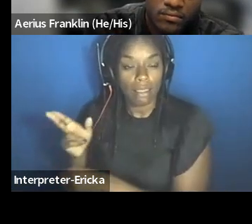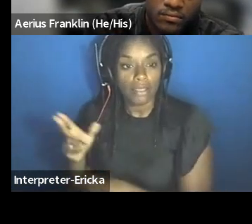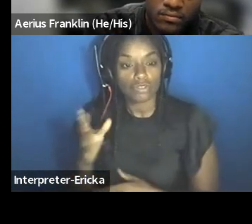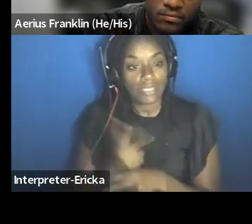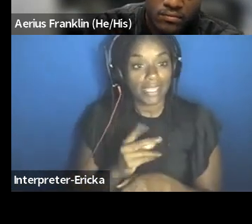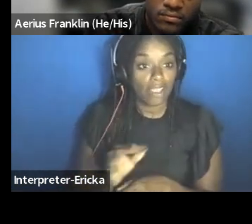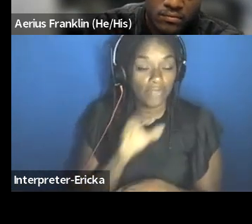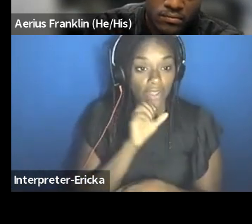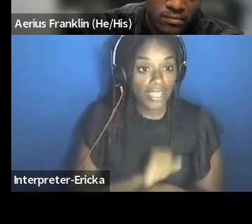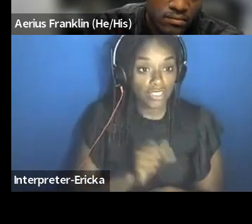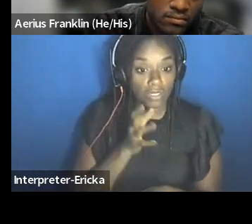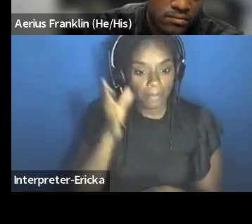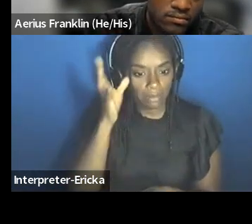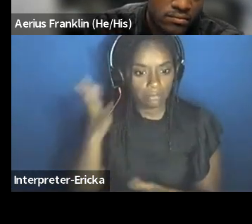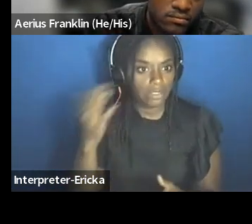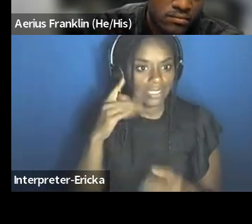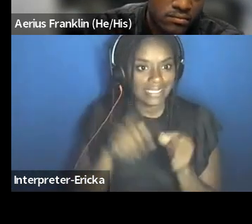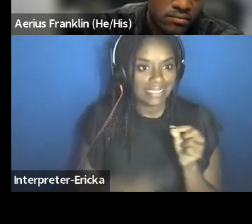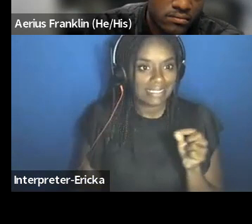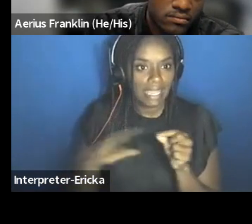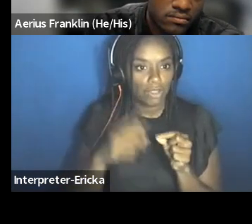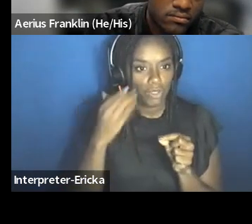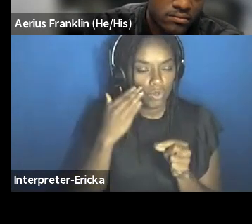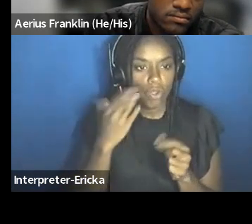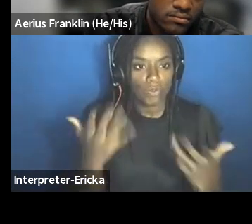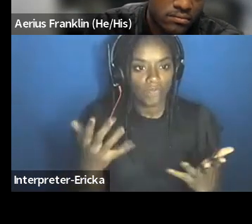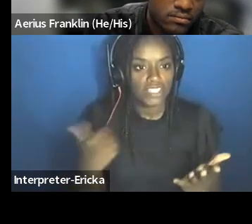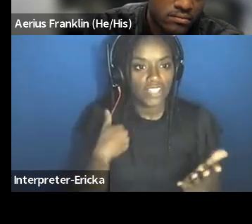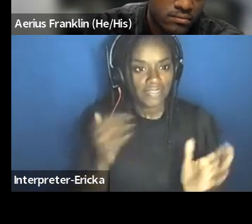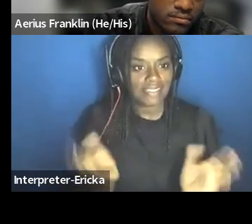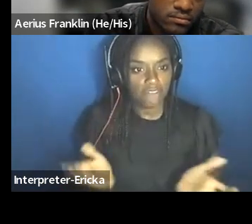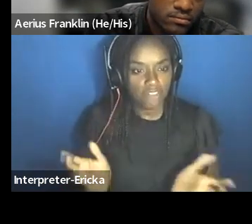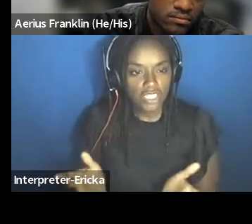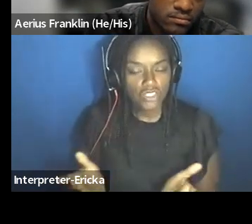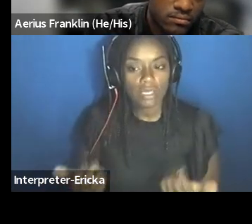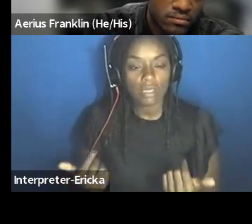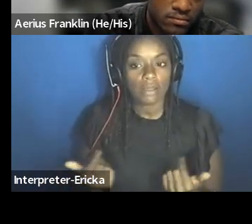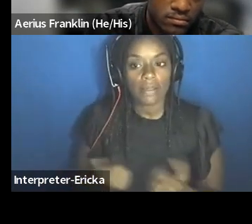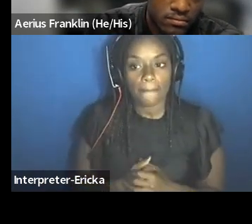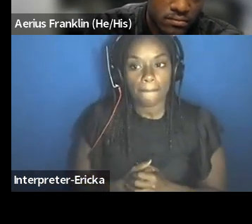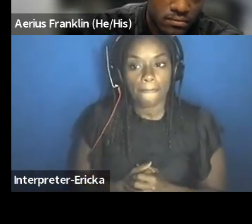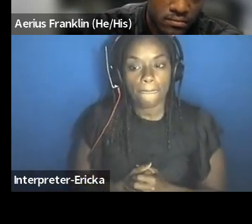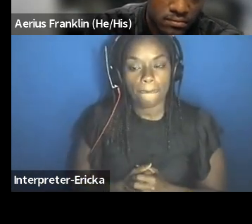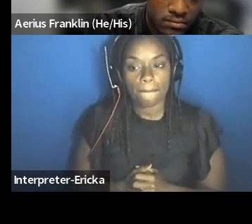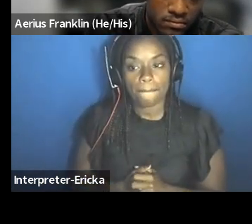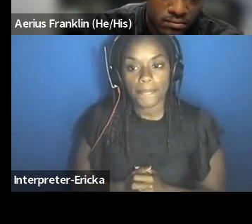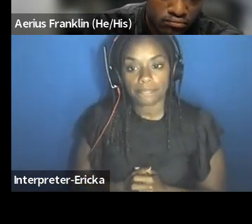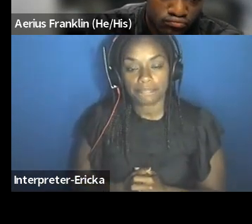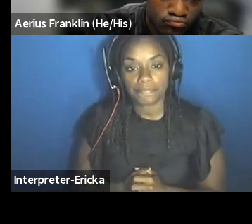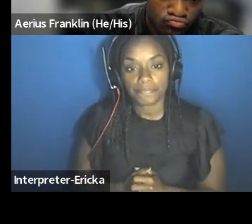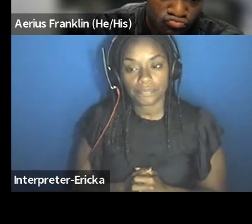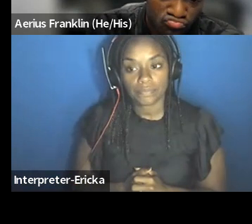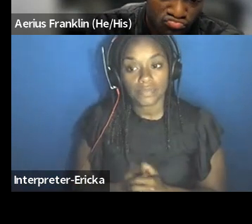parent. It's that, this cycle. You've all had the same conversation. What can we do? Because what we end up doing, a lot of us, is